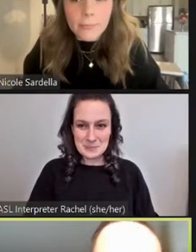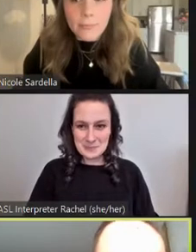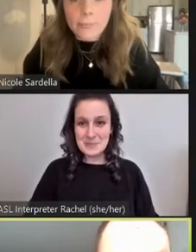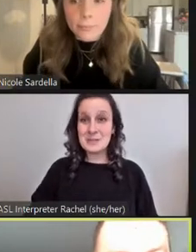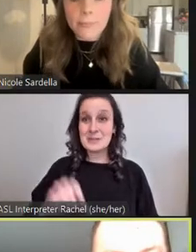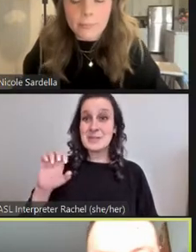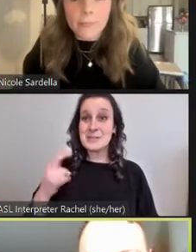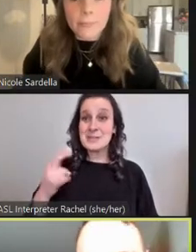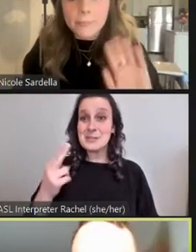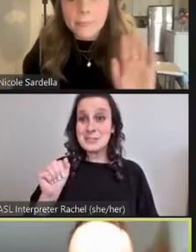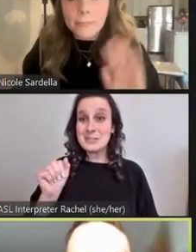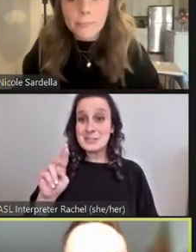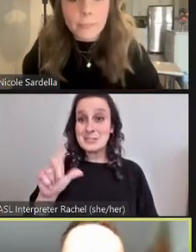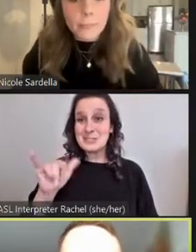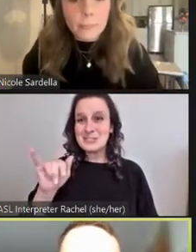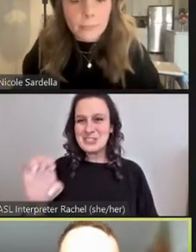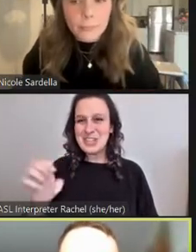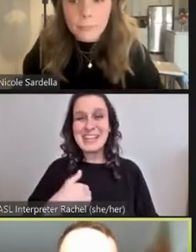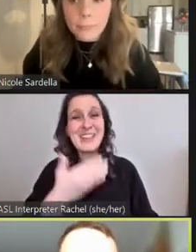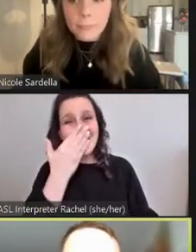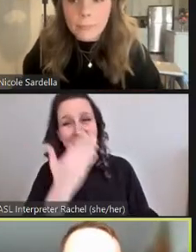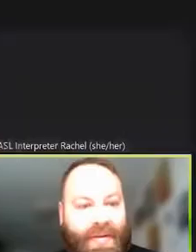Thanks, Nicole. Thank you.